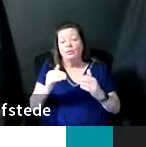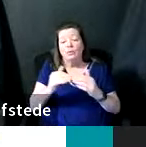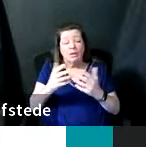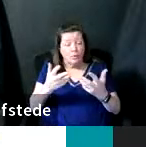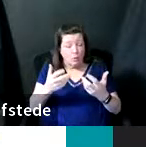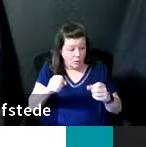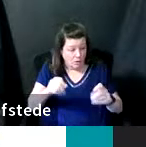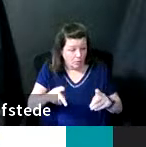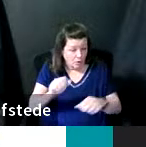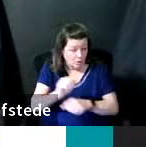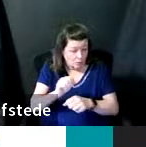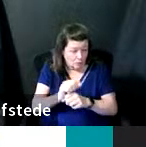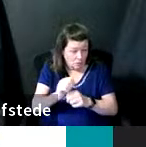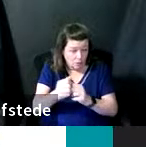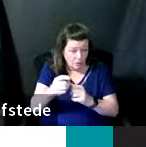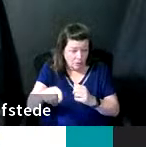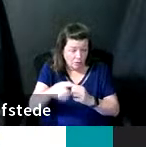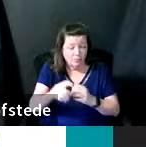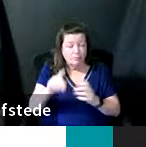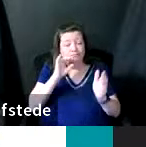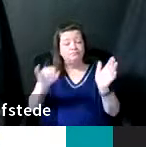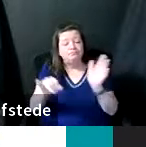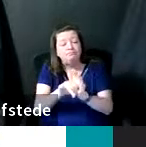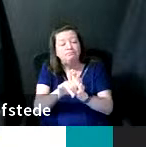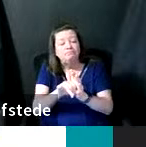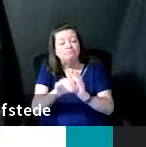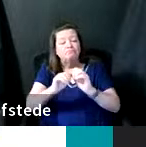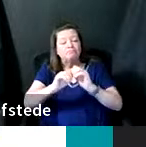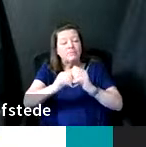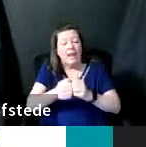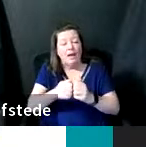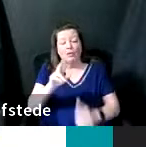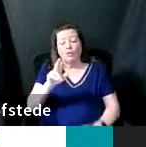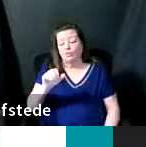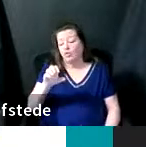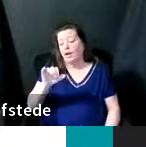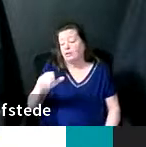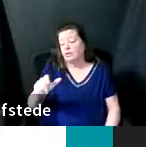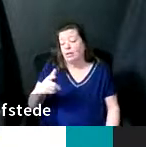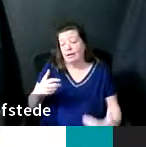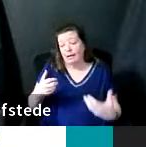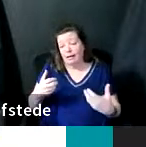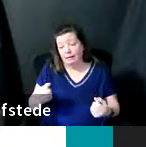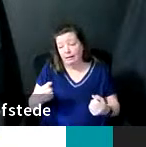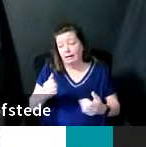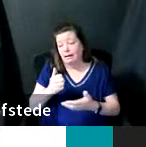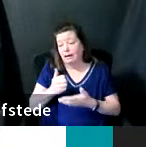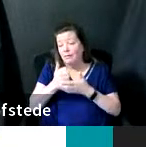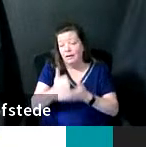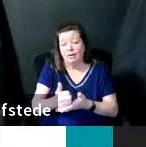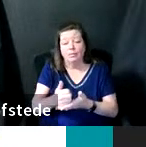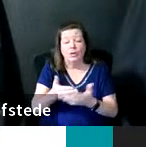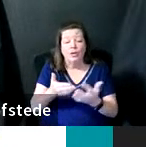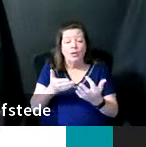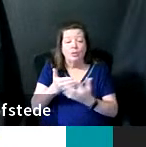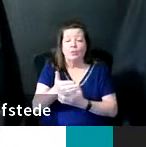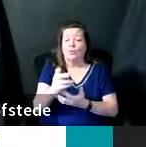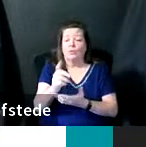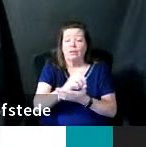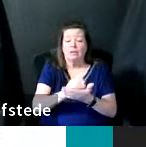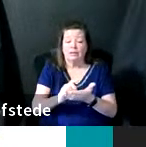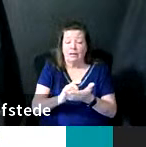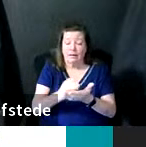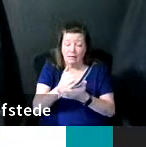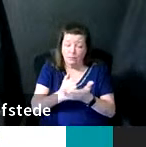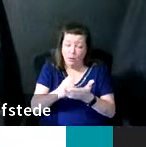and the community, as Nolan mentioned, to identify how racial healing can be facilitated through design. And as part of that, we'll be